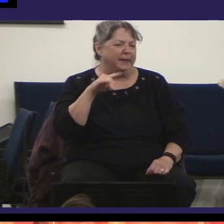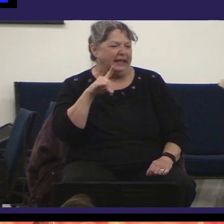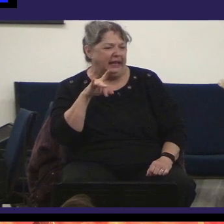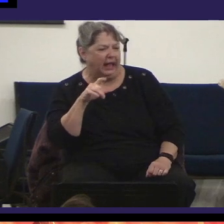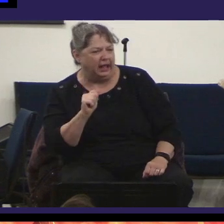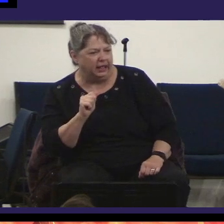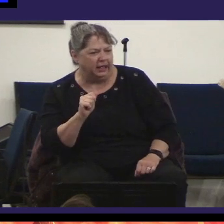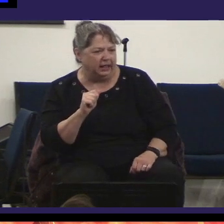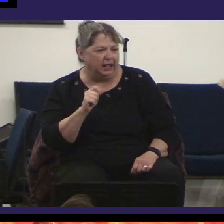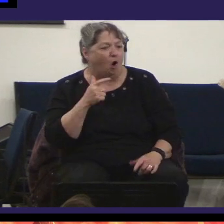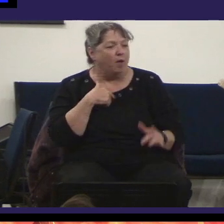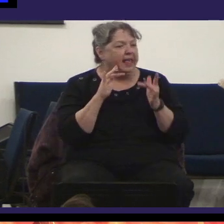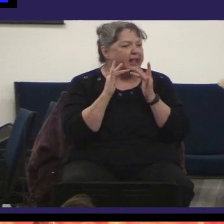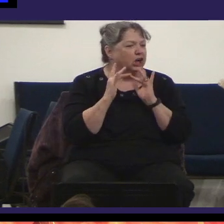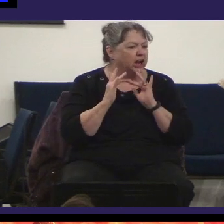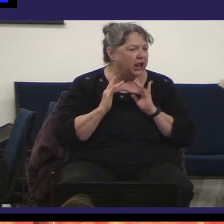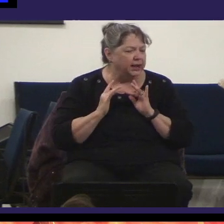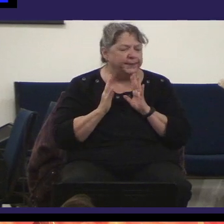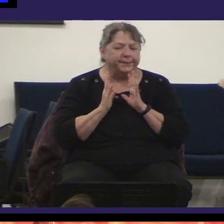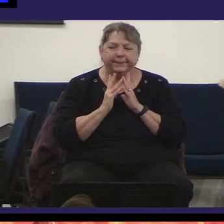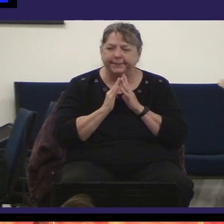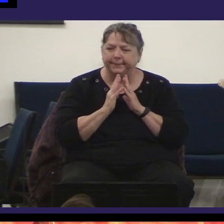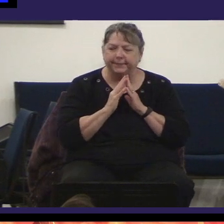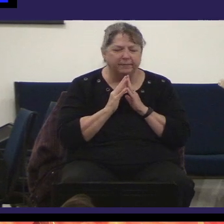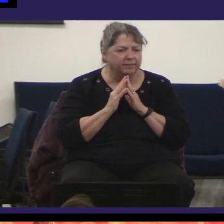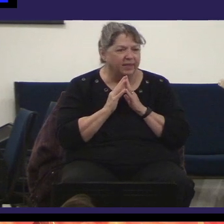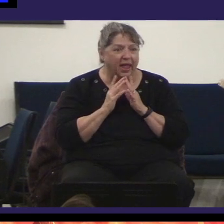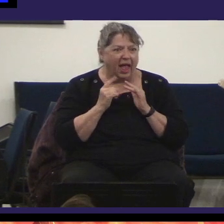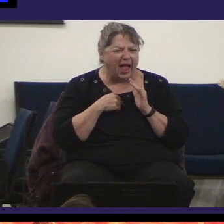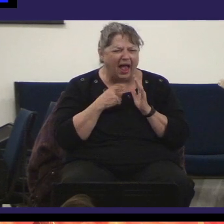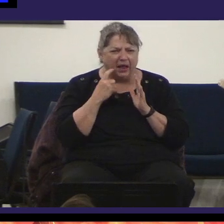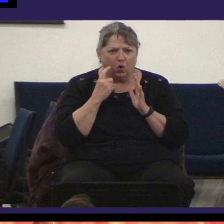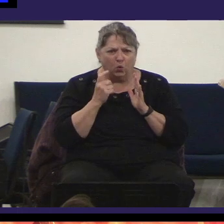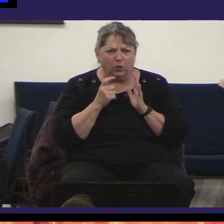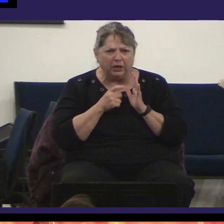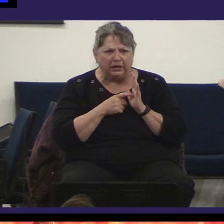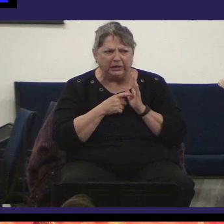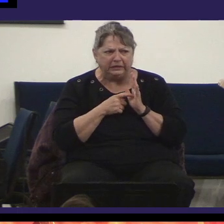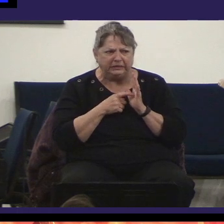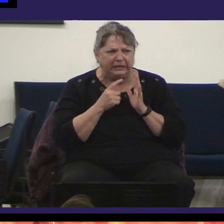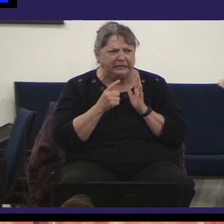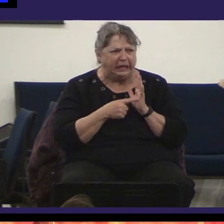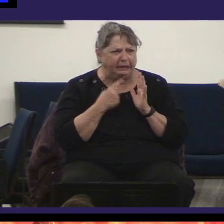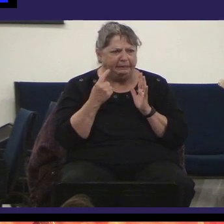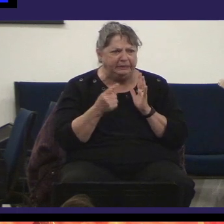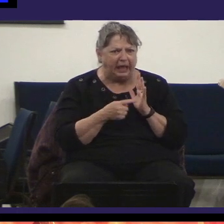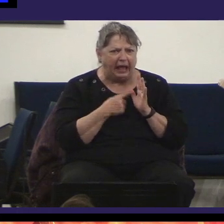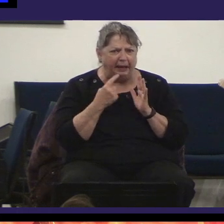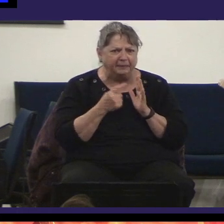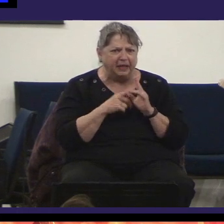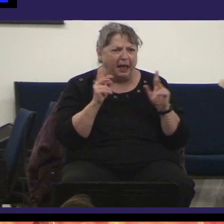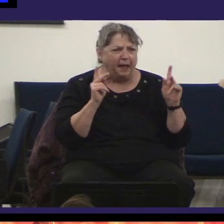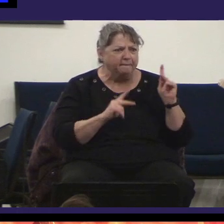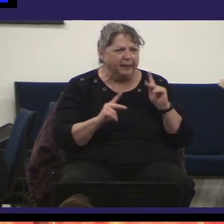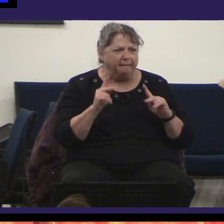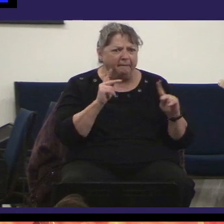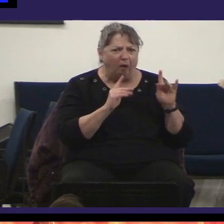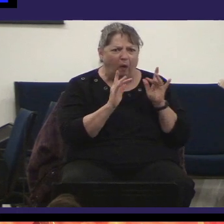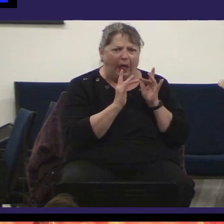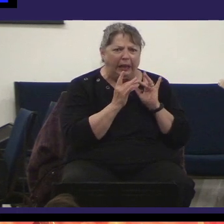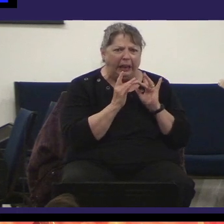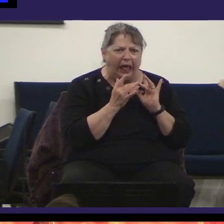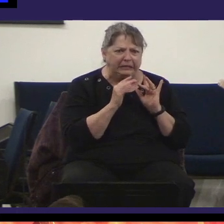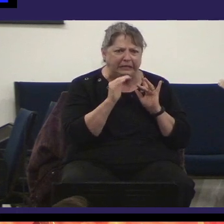internet, and I notice it brings out the very worst in people. It sounds almost like